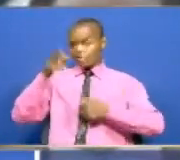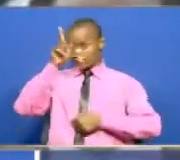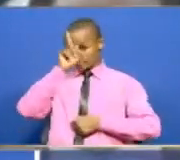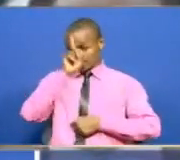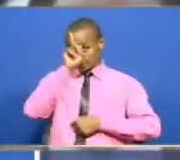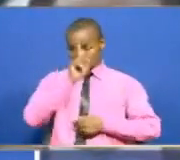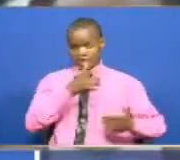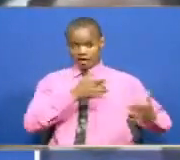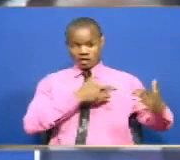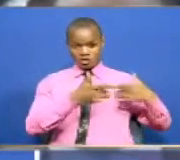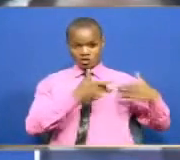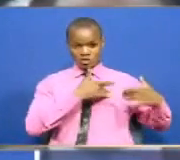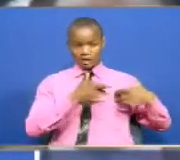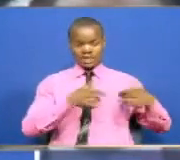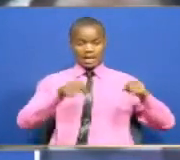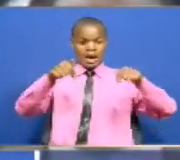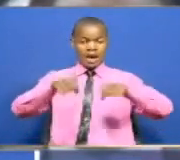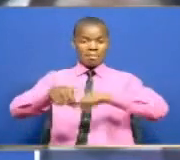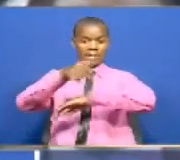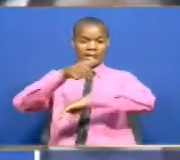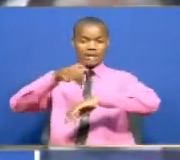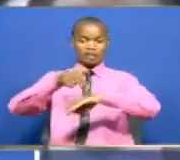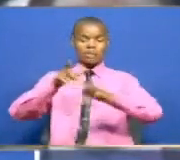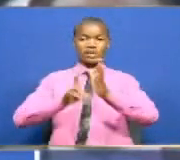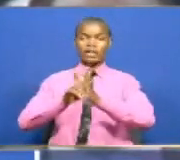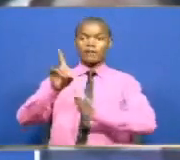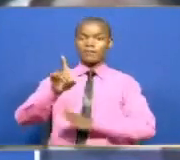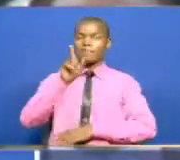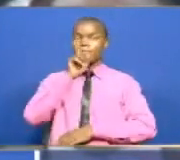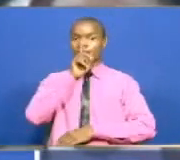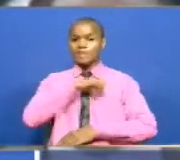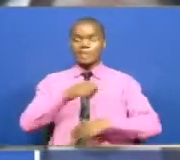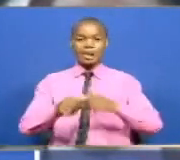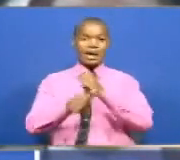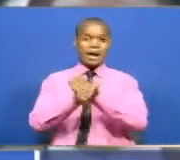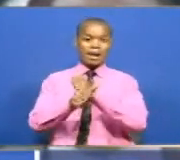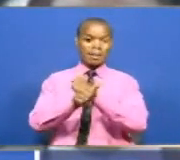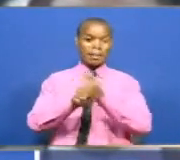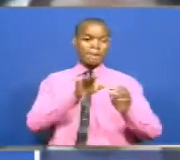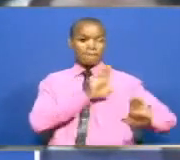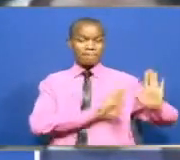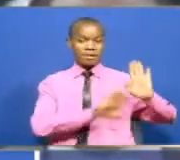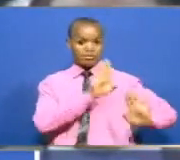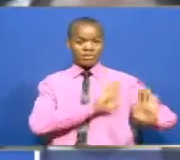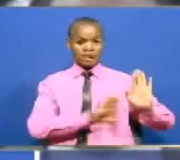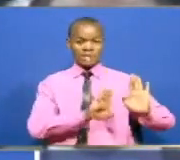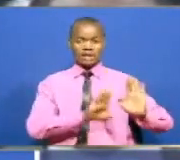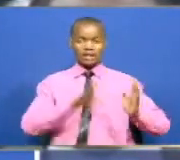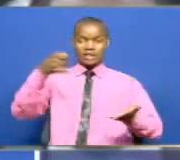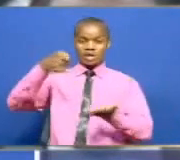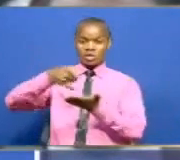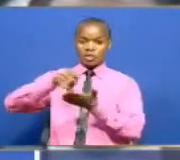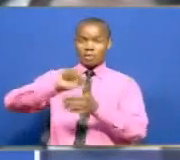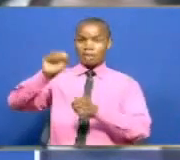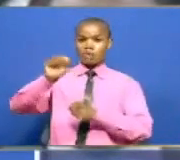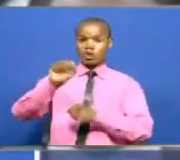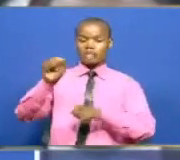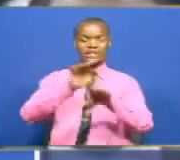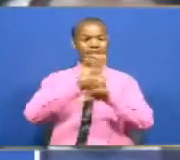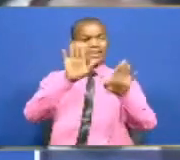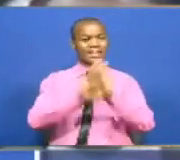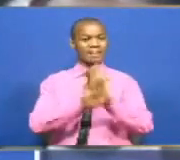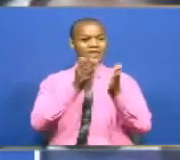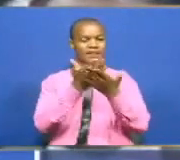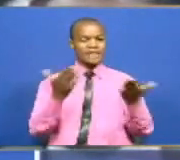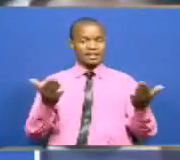concerns. In this nation, we have developed a very dangerous tendency of politicizing everything.